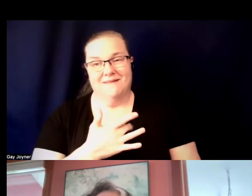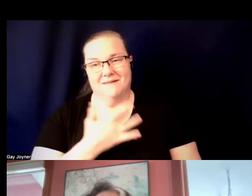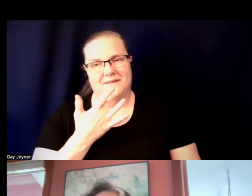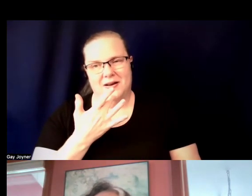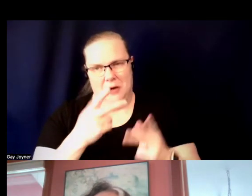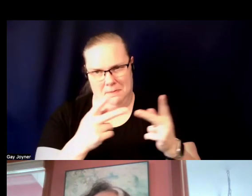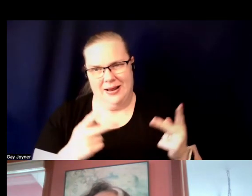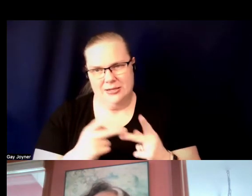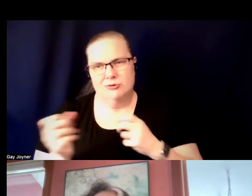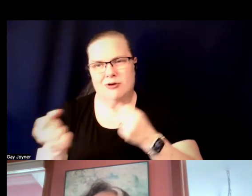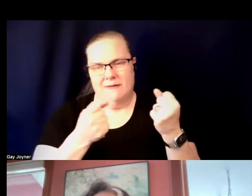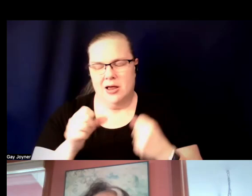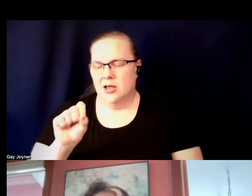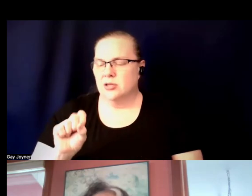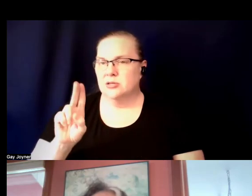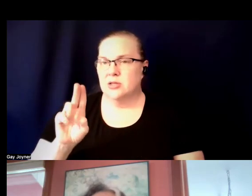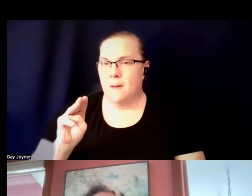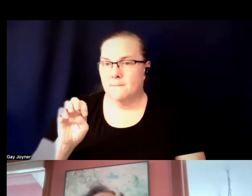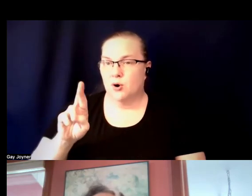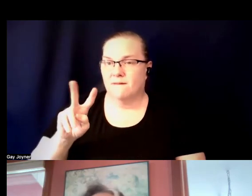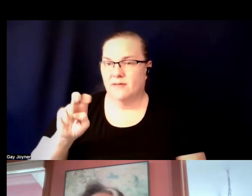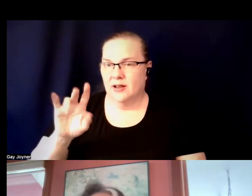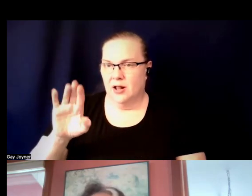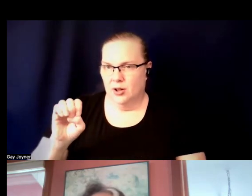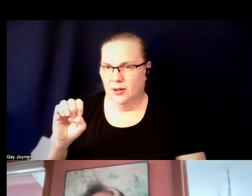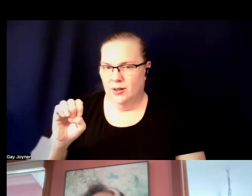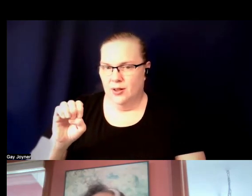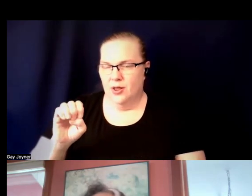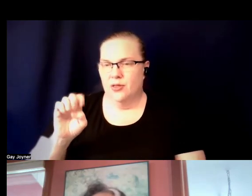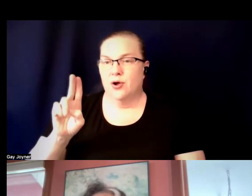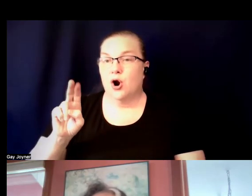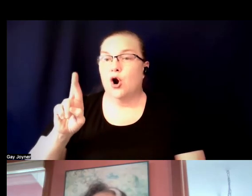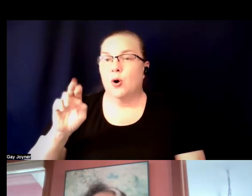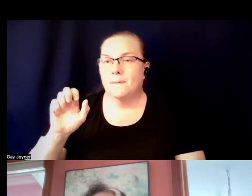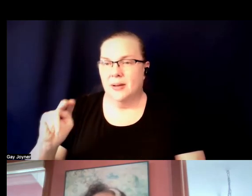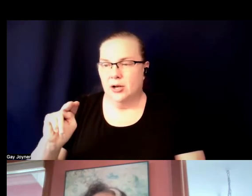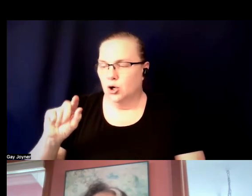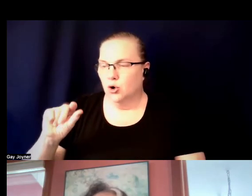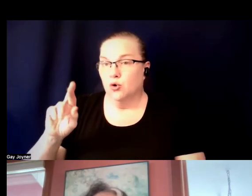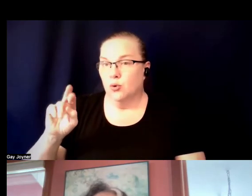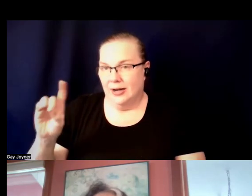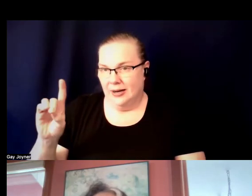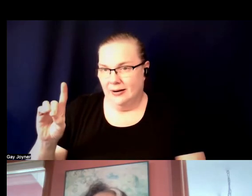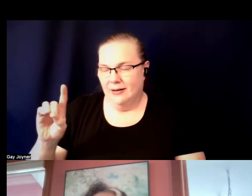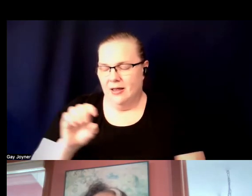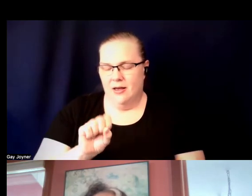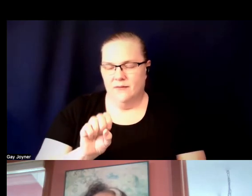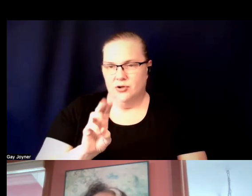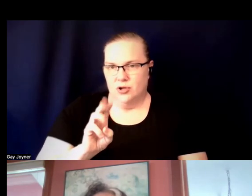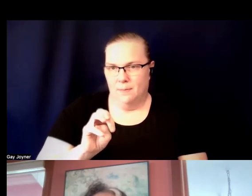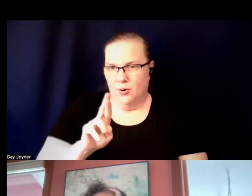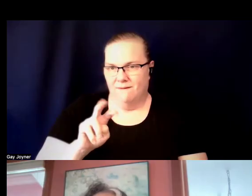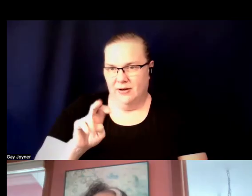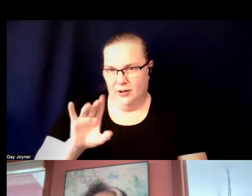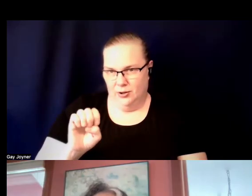also like Somerville. I like the urban grid of Somerville a Oh, lot. So I will want the streets. I mean, I lived there for a